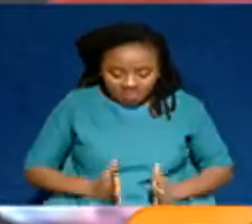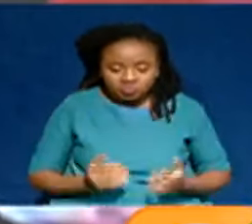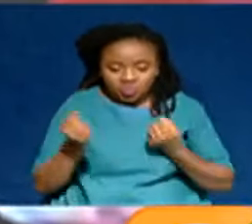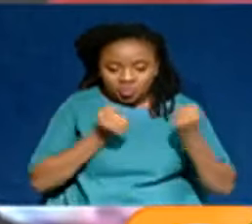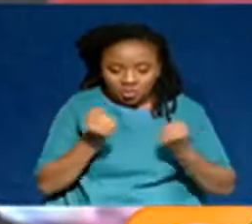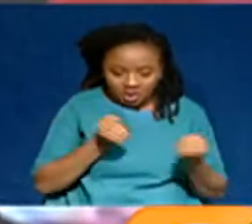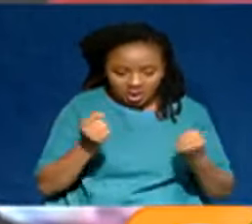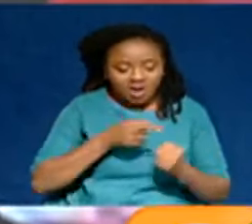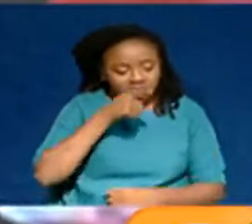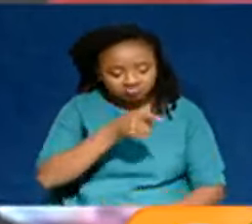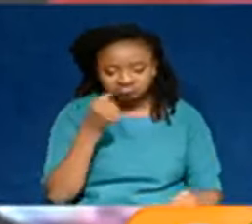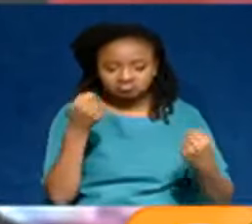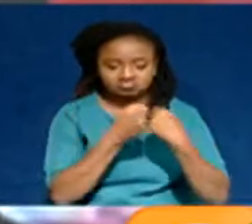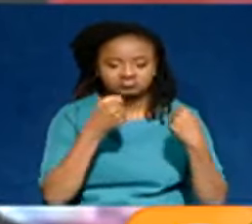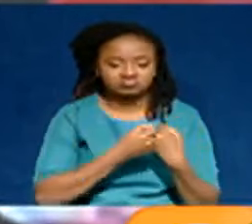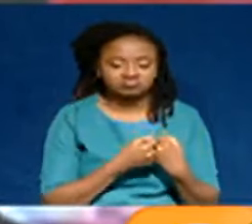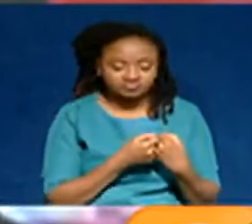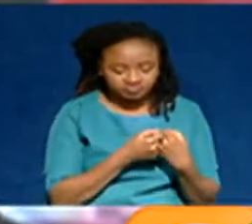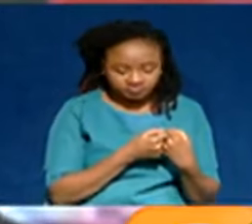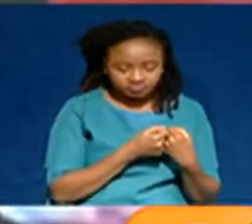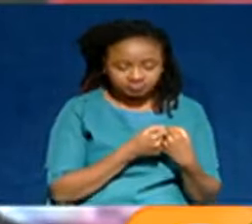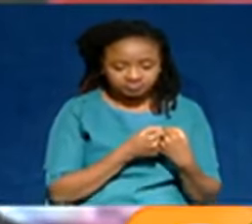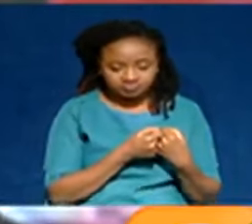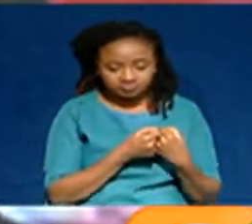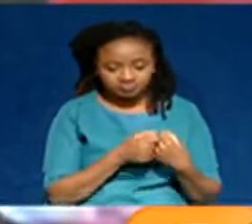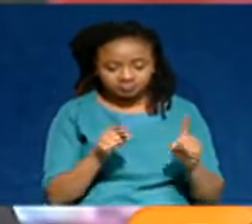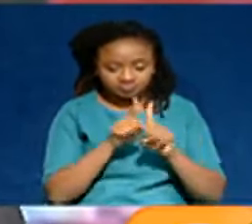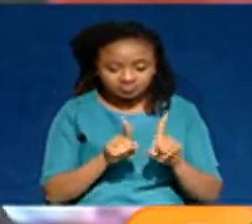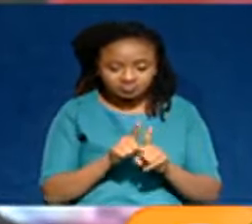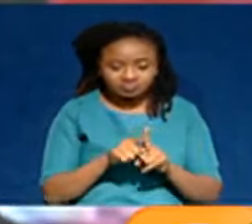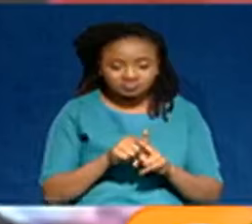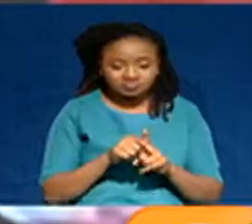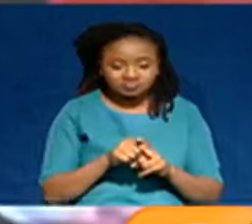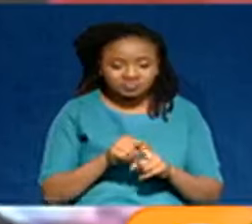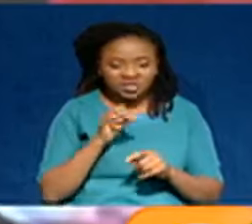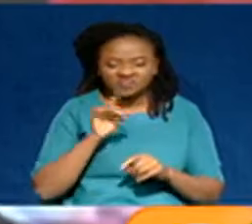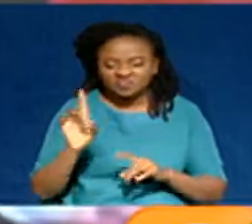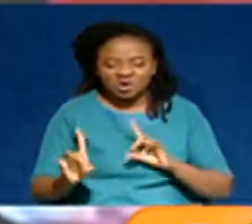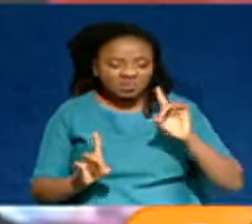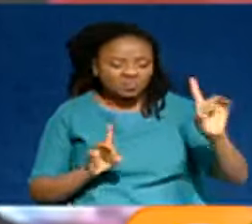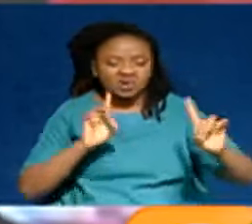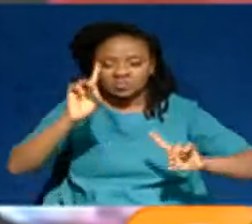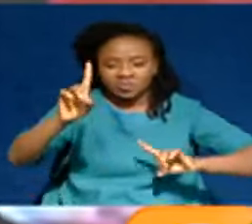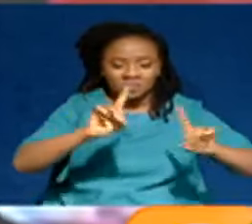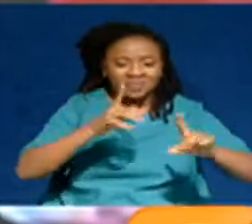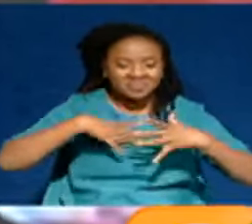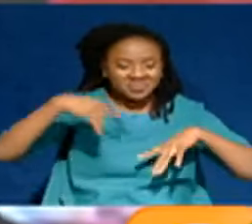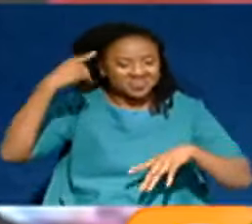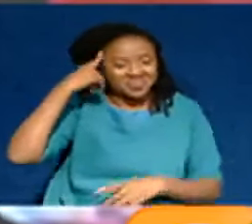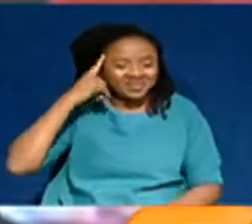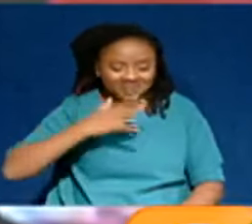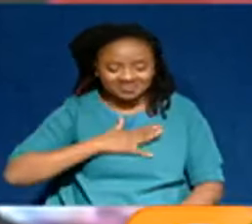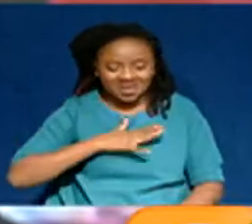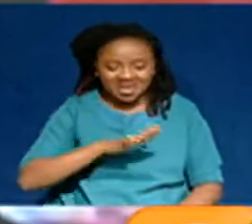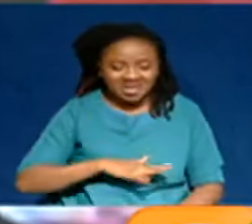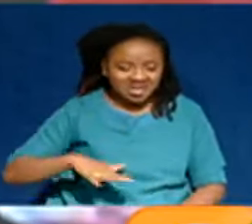motorcycles are all over the country. And when an accident happens, one in different parts of the country, yeah. In fact, we think, in where we sit,